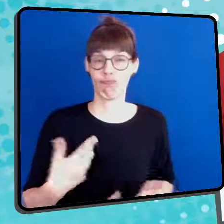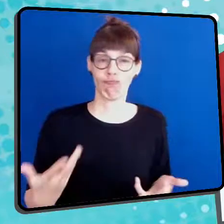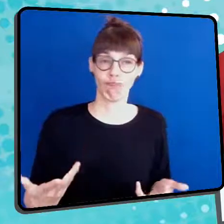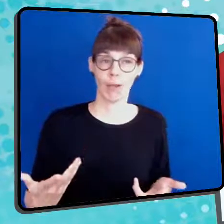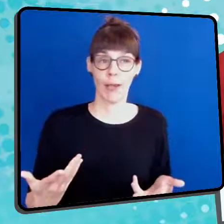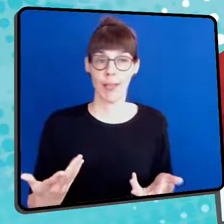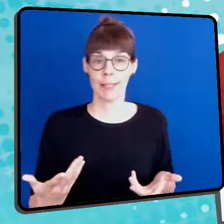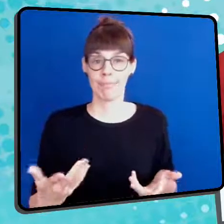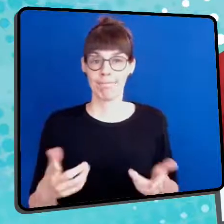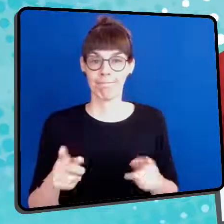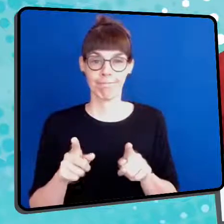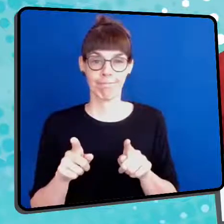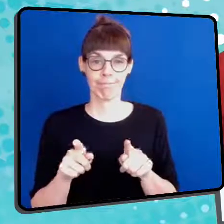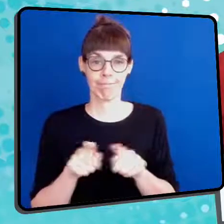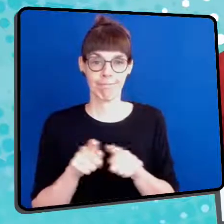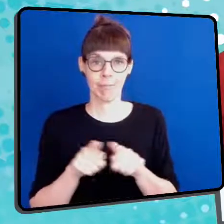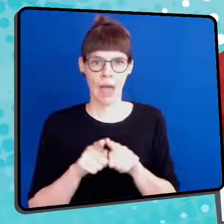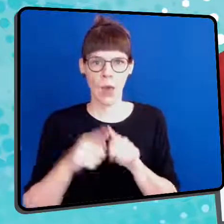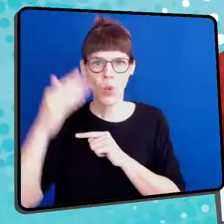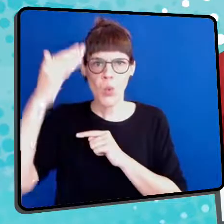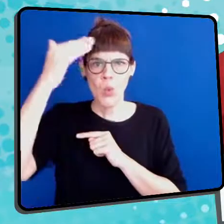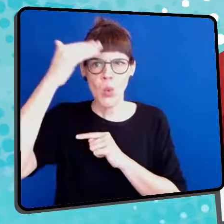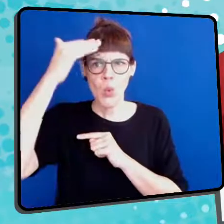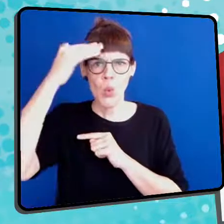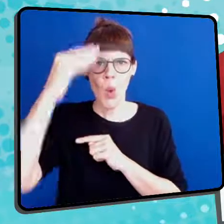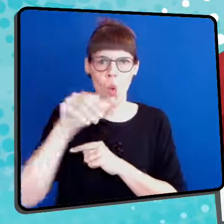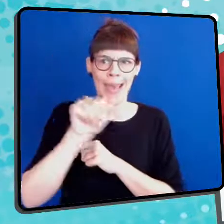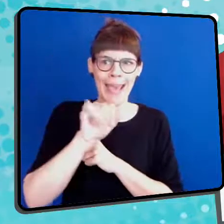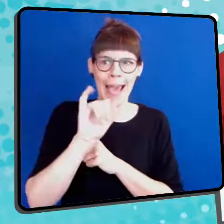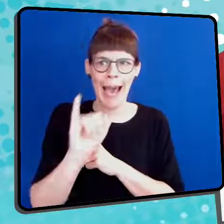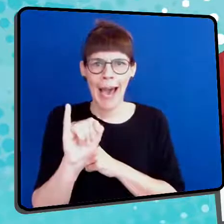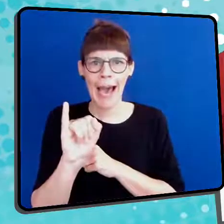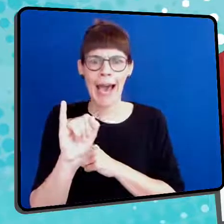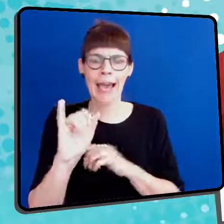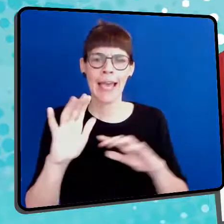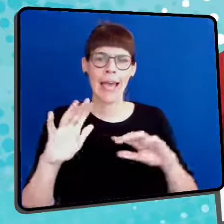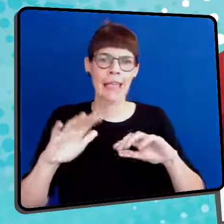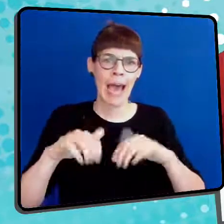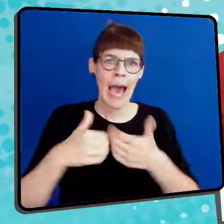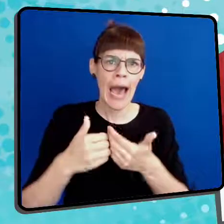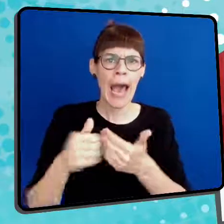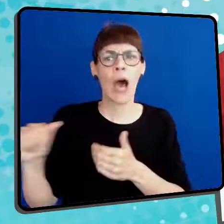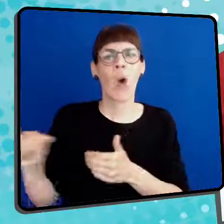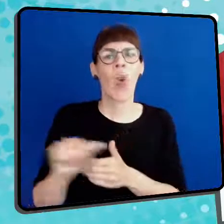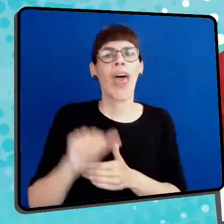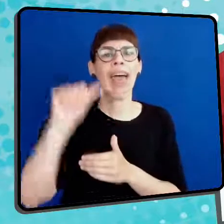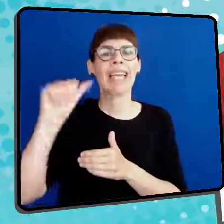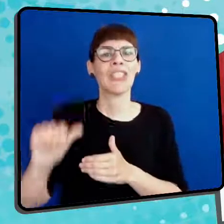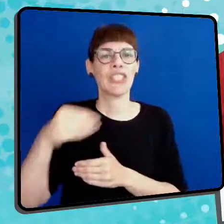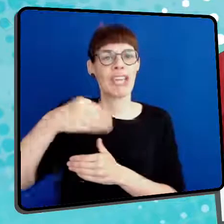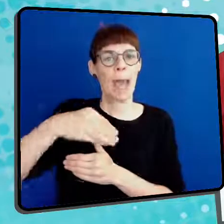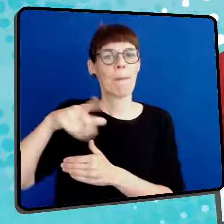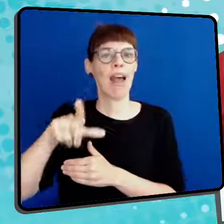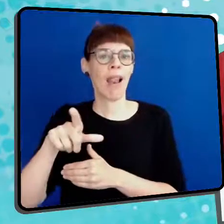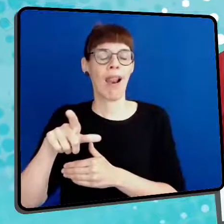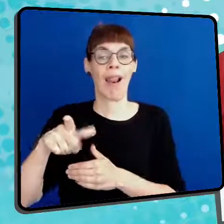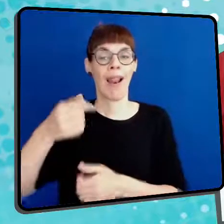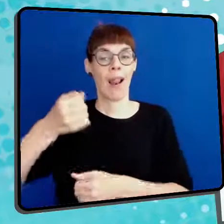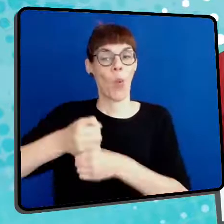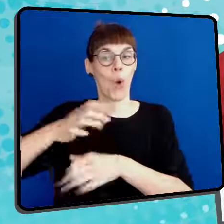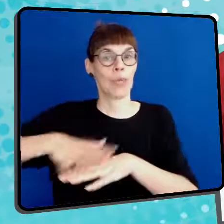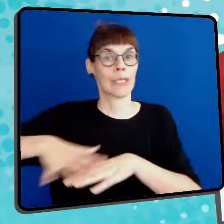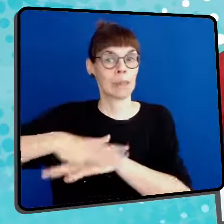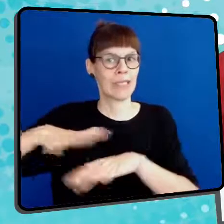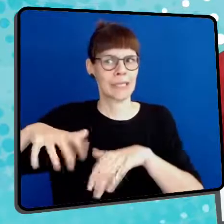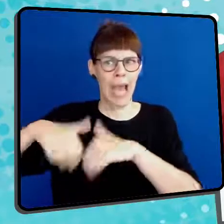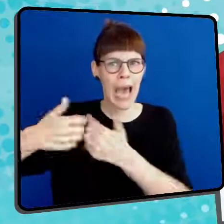who is able to know about what is like AI and how to like use the Azure machine learning workspace and so on. So I am the one who